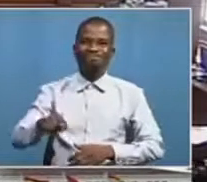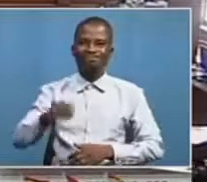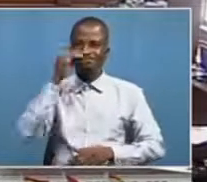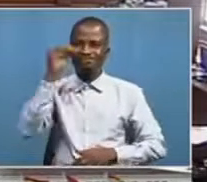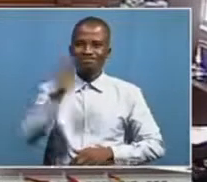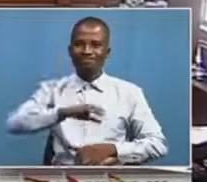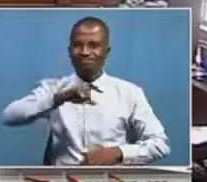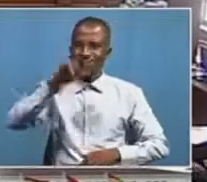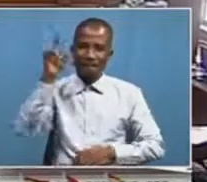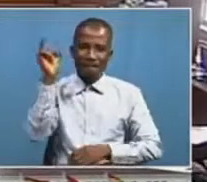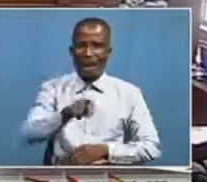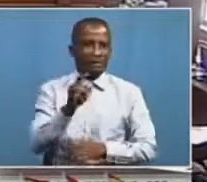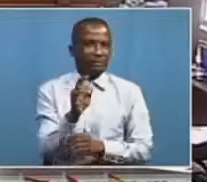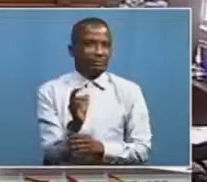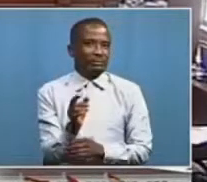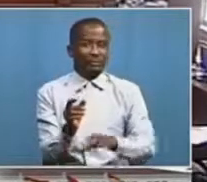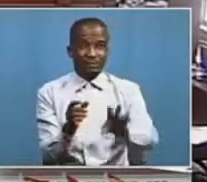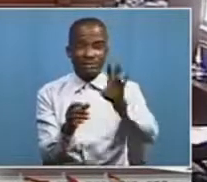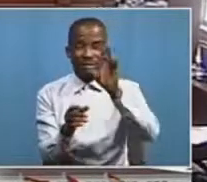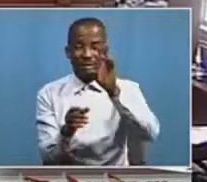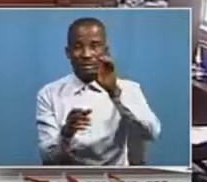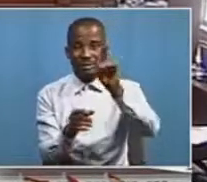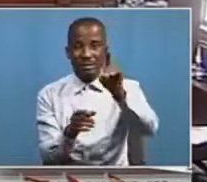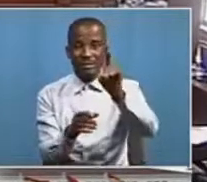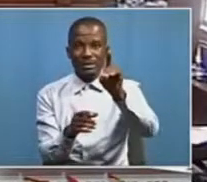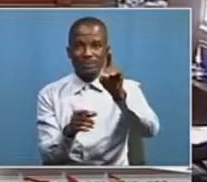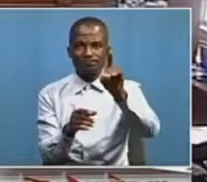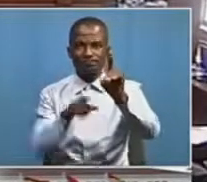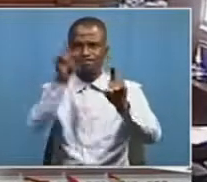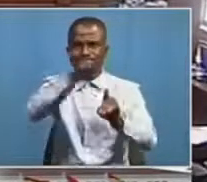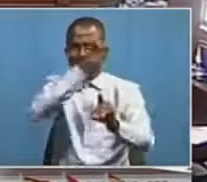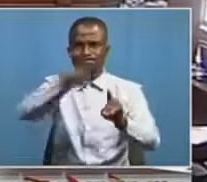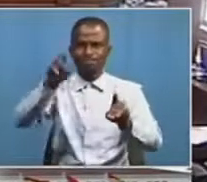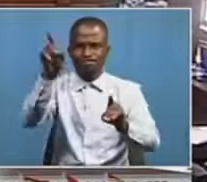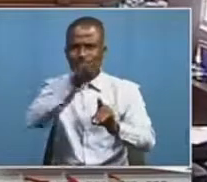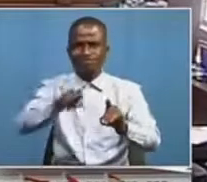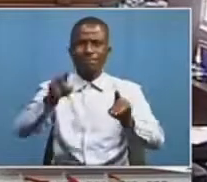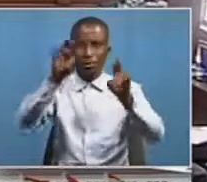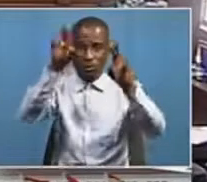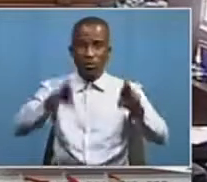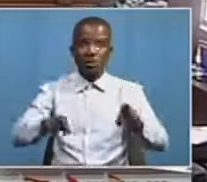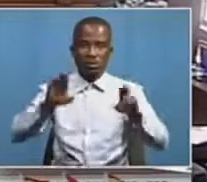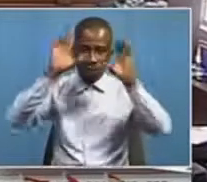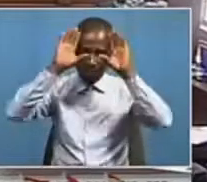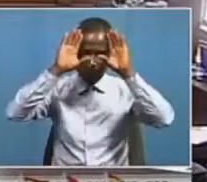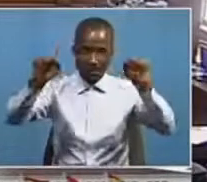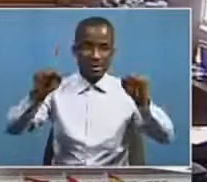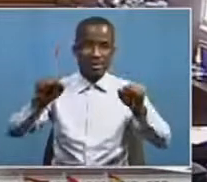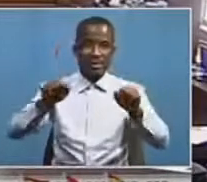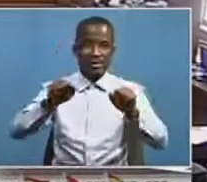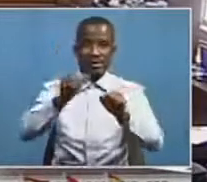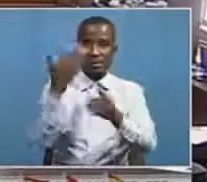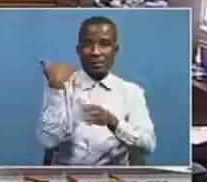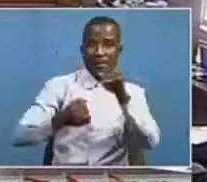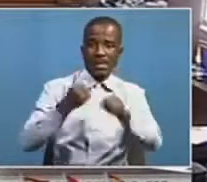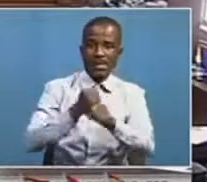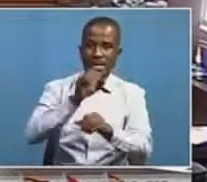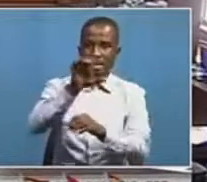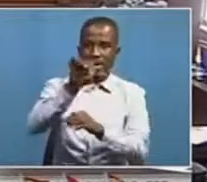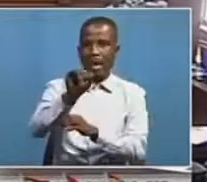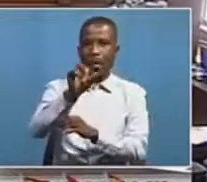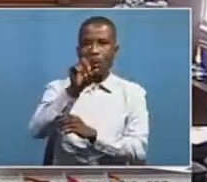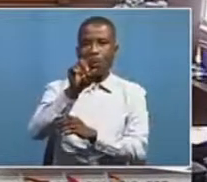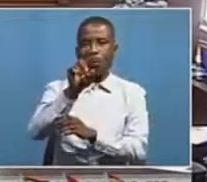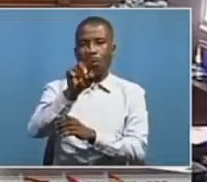whatsoever. D, an order annulling the declaration of President-elect Instrument 2020 CI